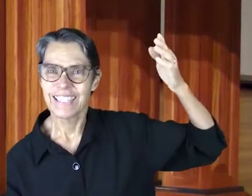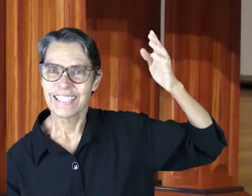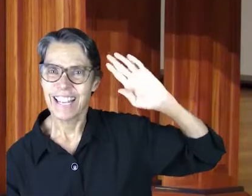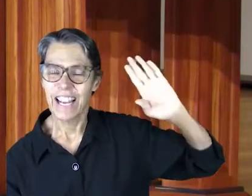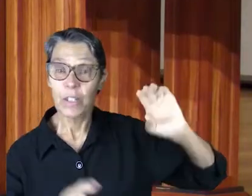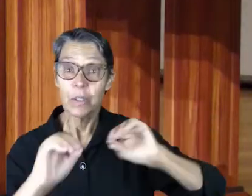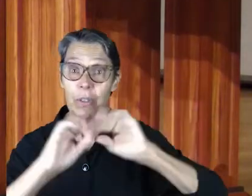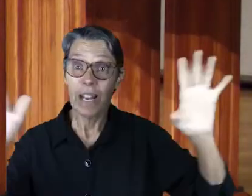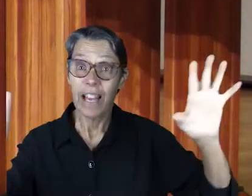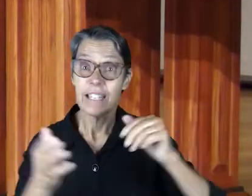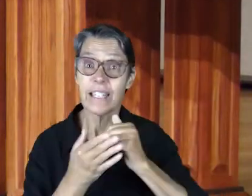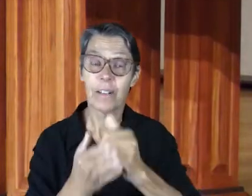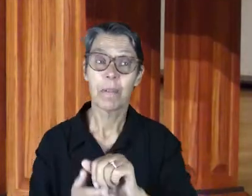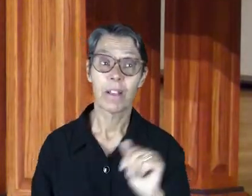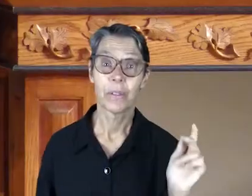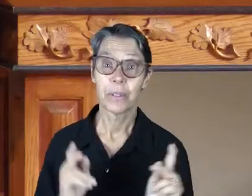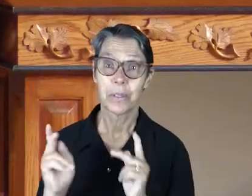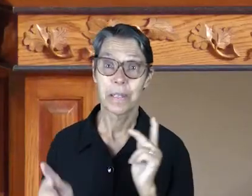the path for others